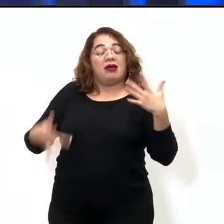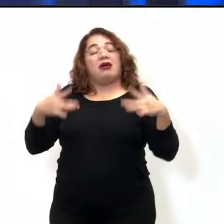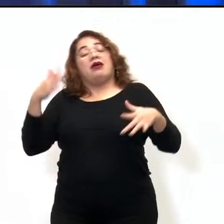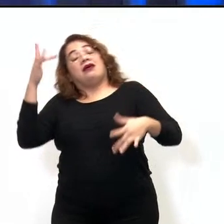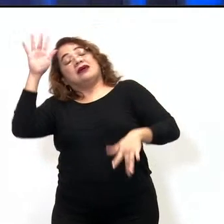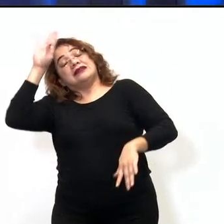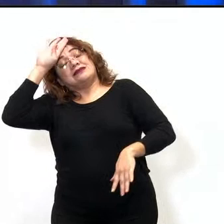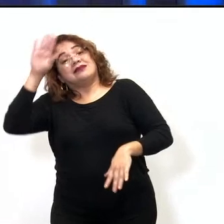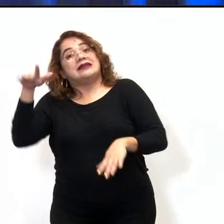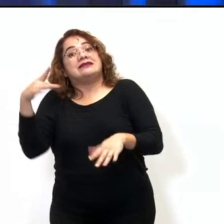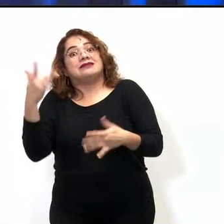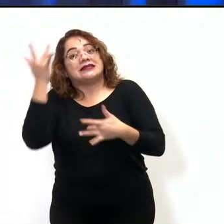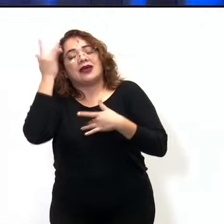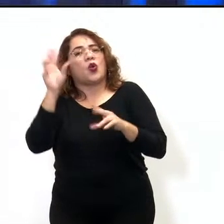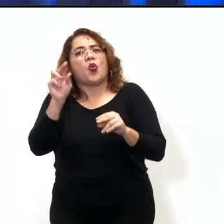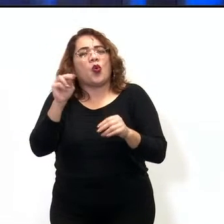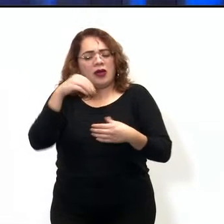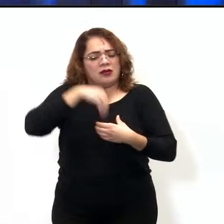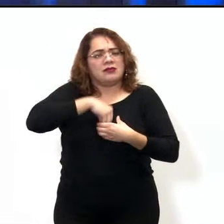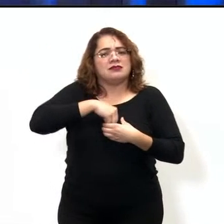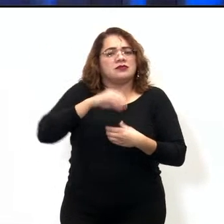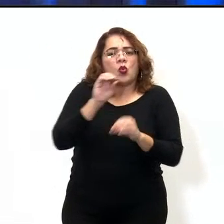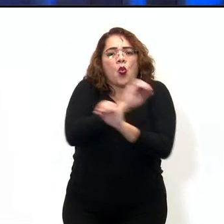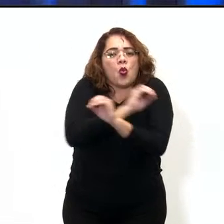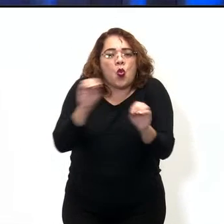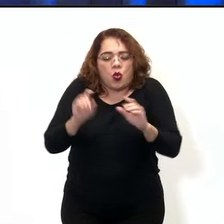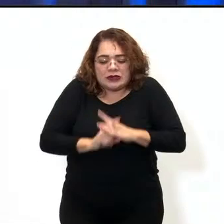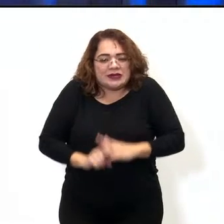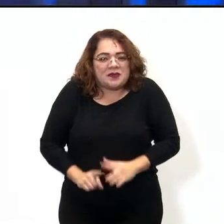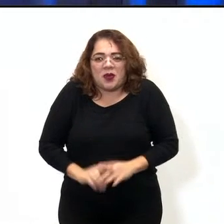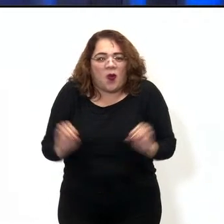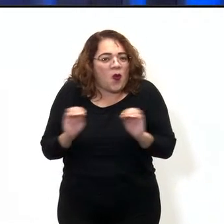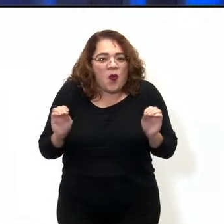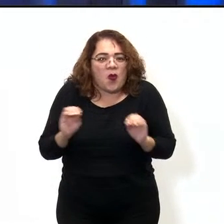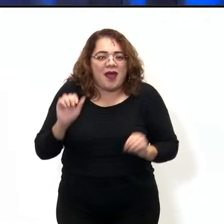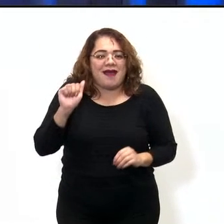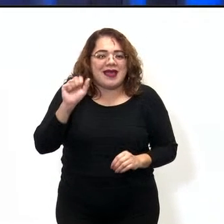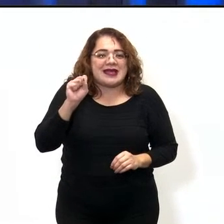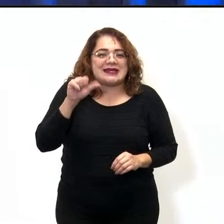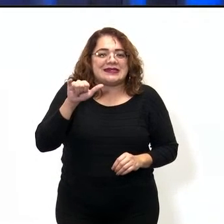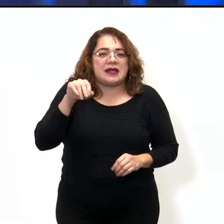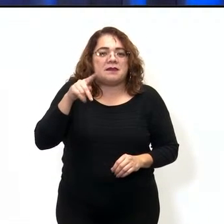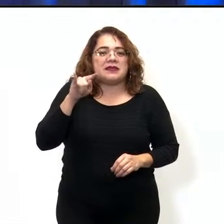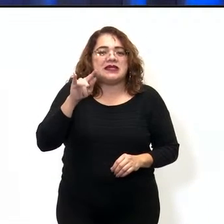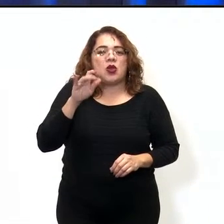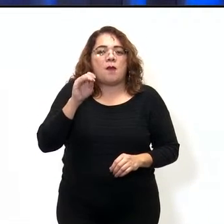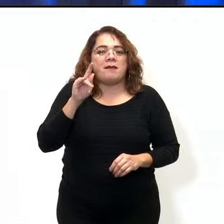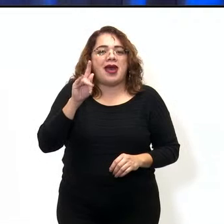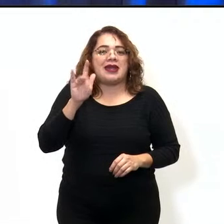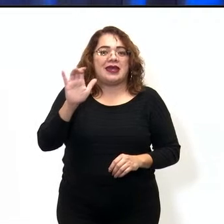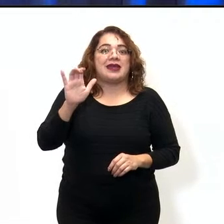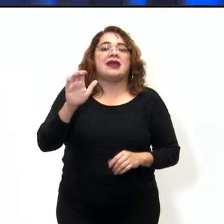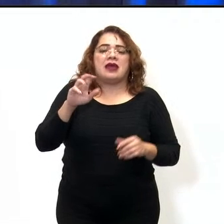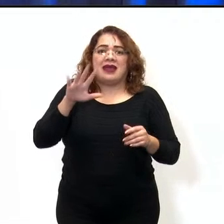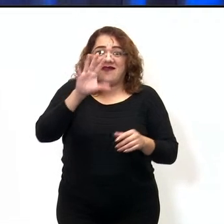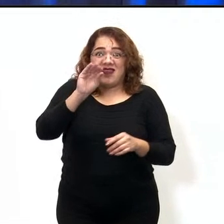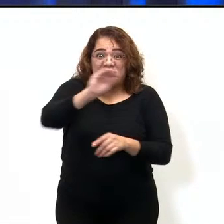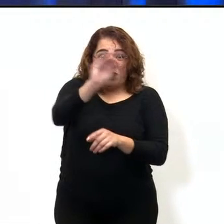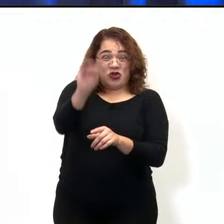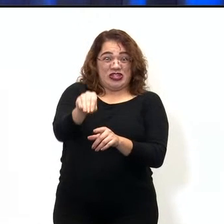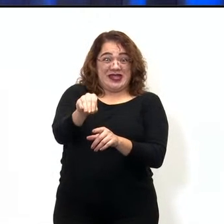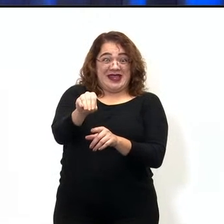those around you. We like to remind folks that 50% of transmission comes from those who are asymptomatic